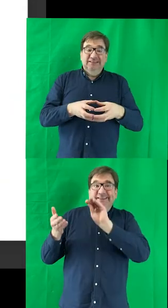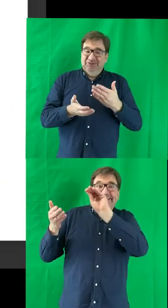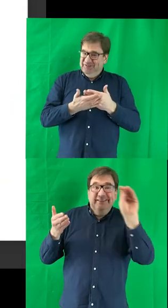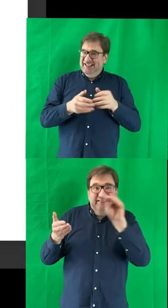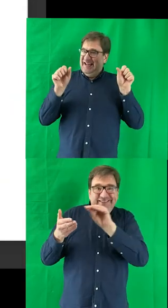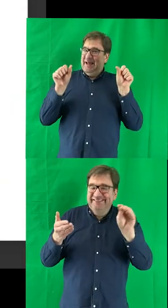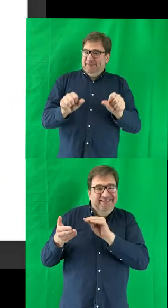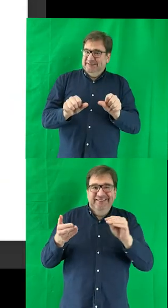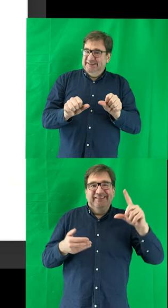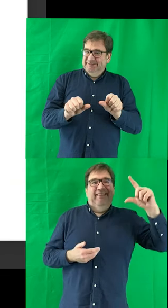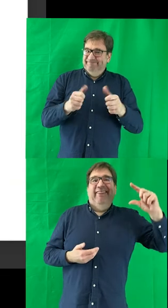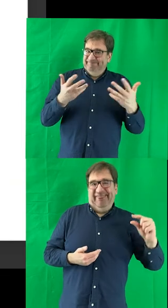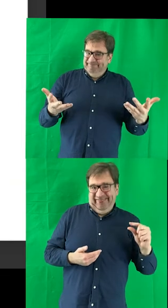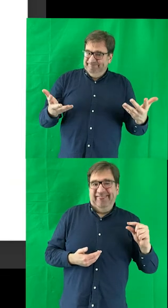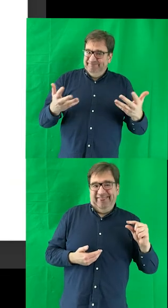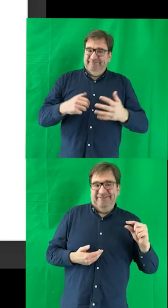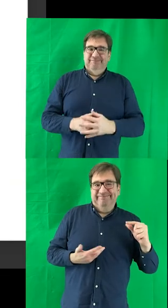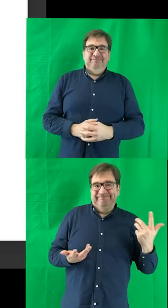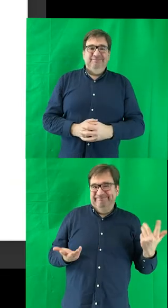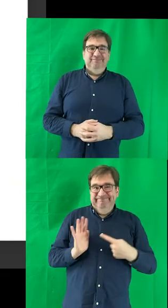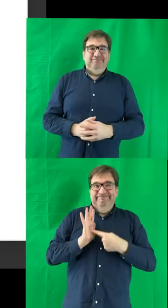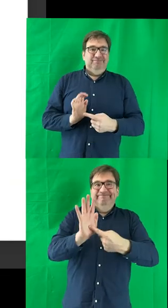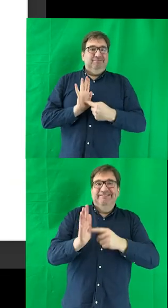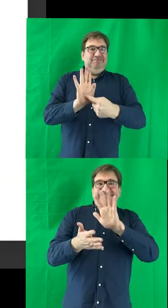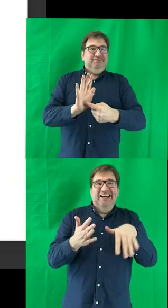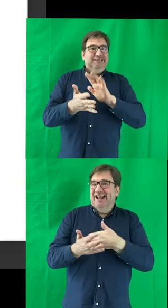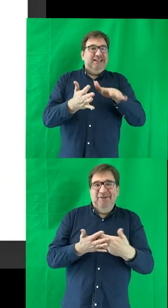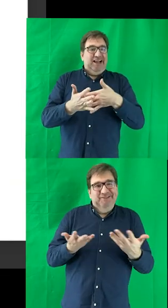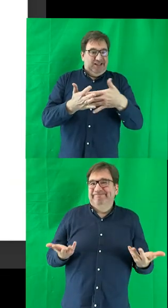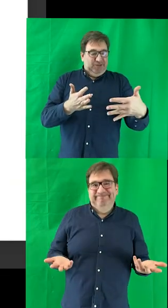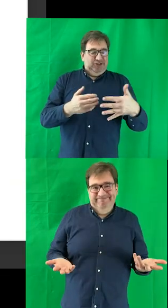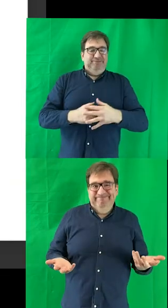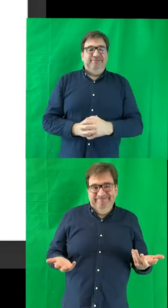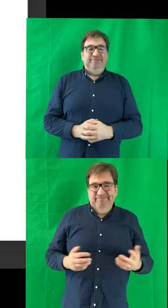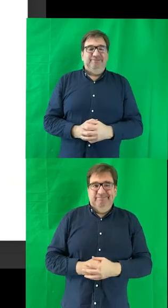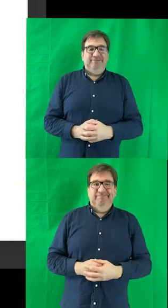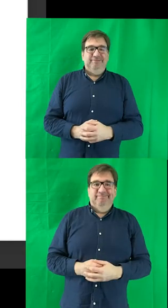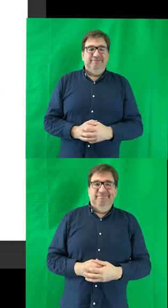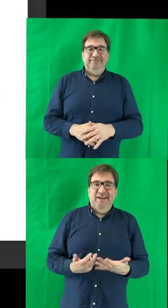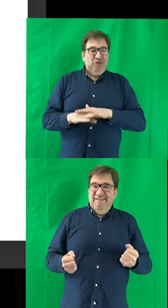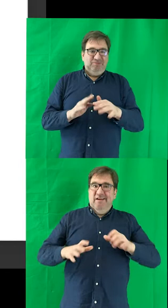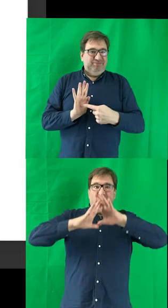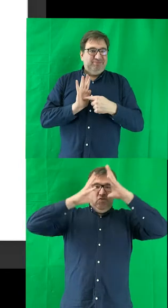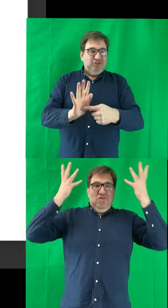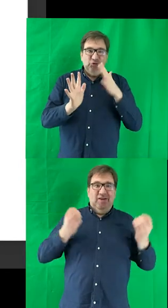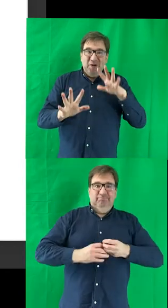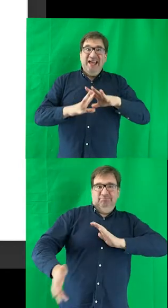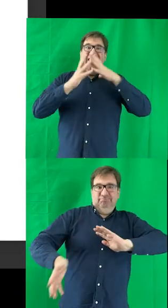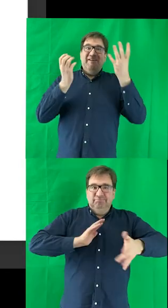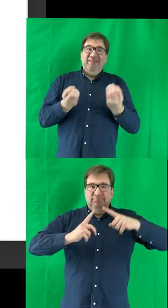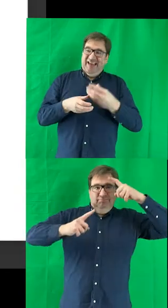language glosses are a very restricted way of representing sign language, and they don't account for all